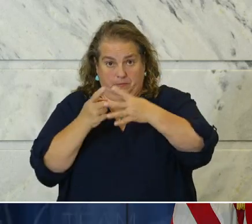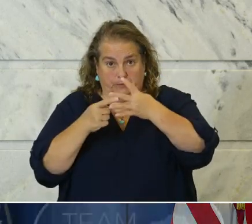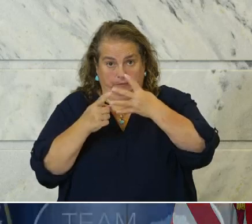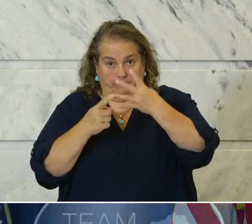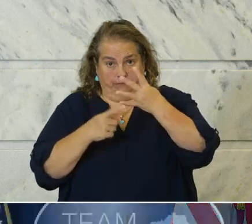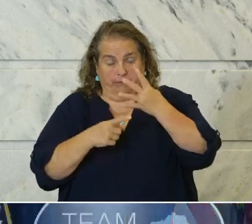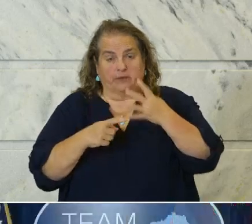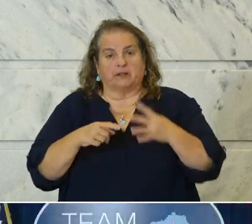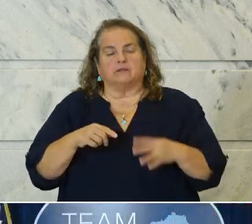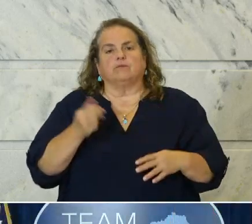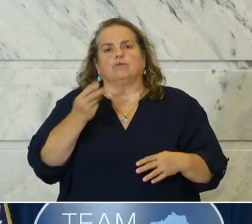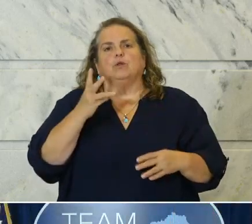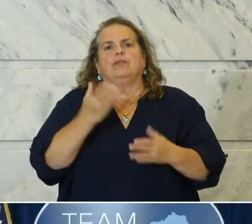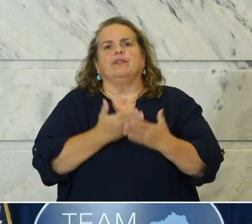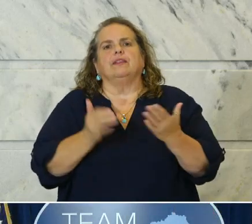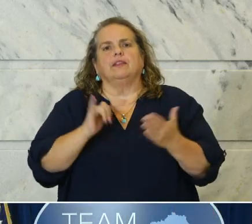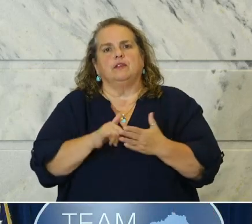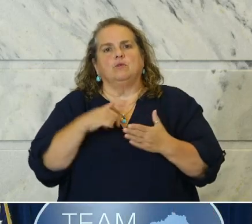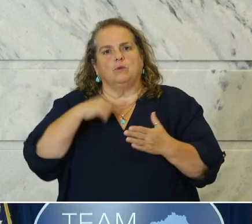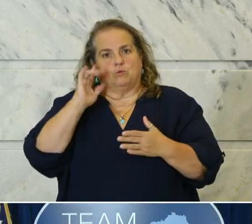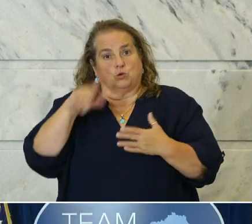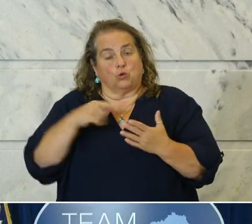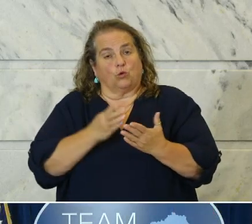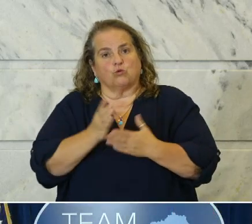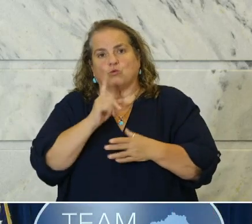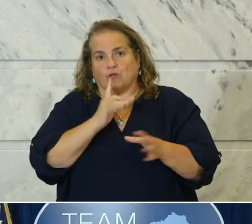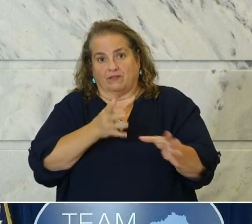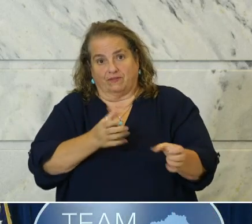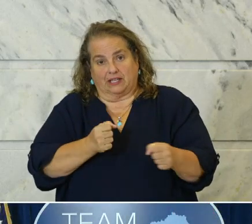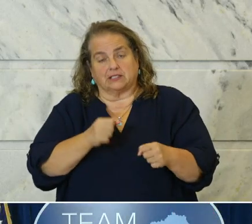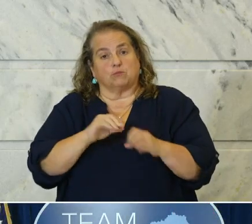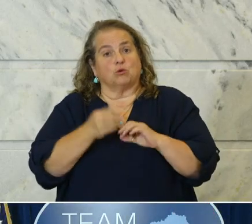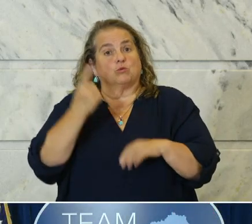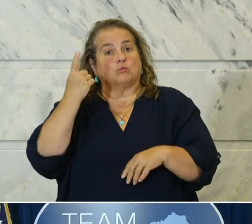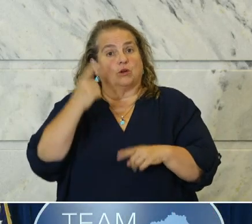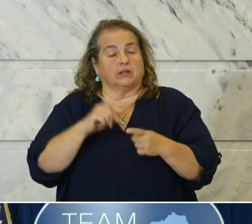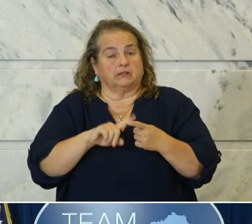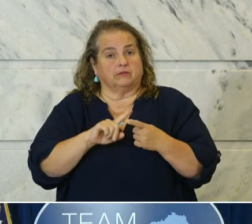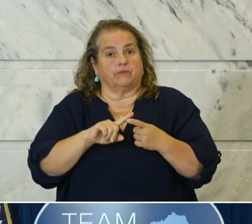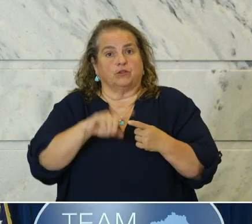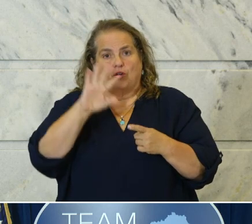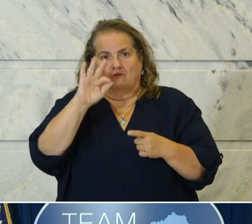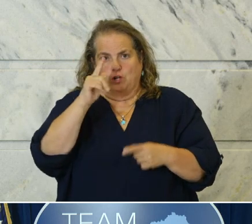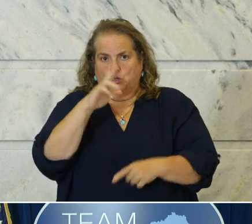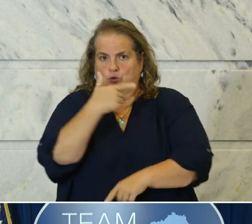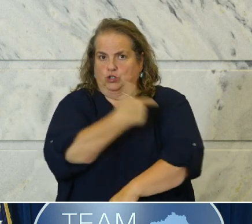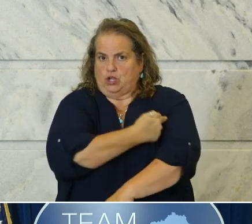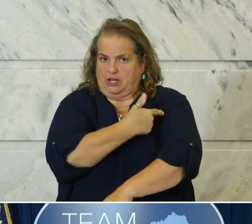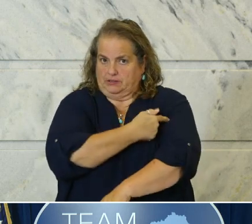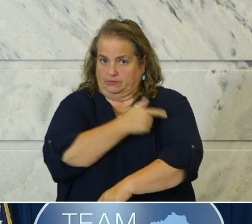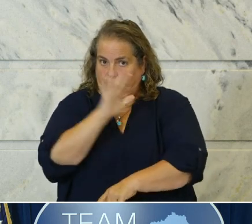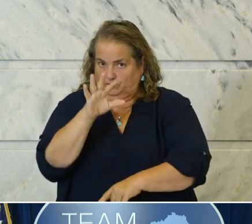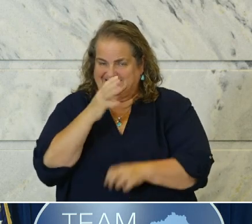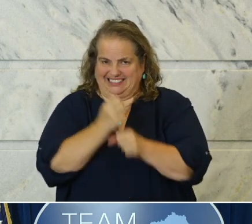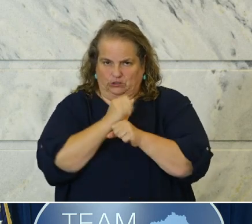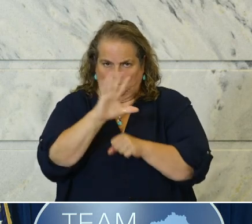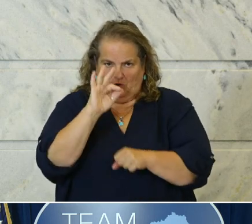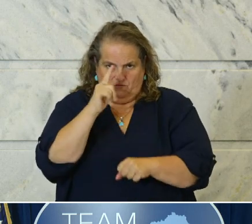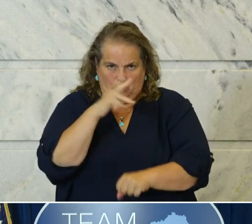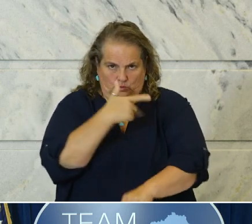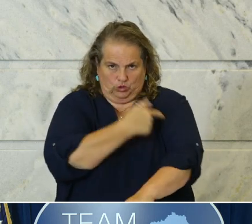these are just a couple things we're going to go through really quickly. Number one, your flu shot. Get your flu